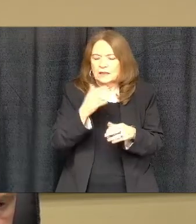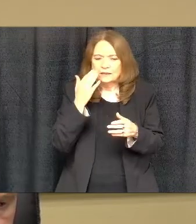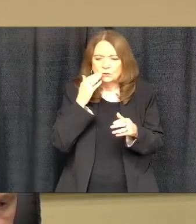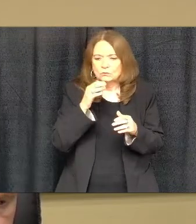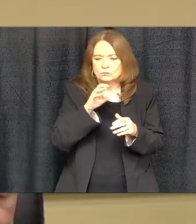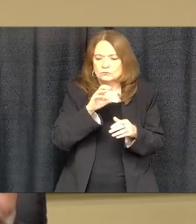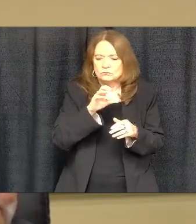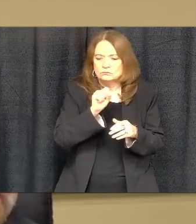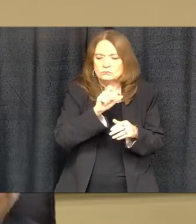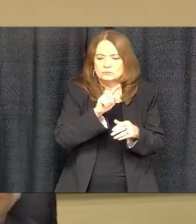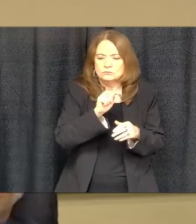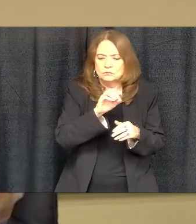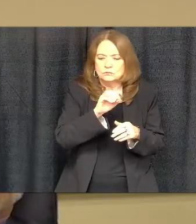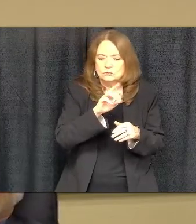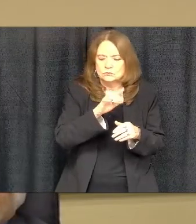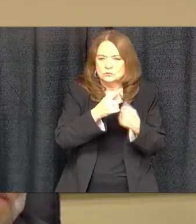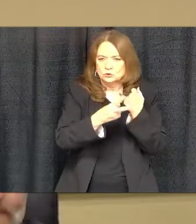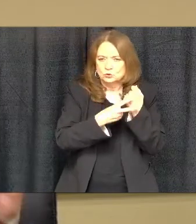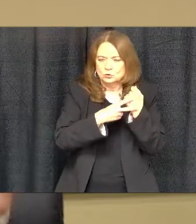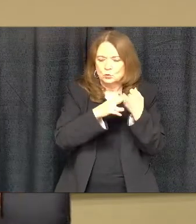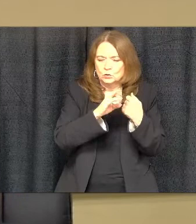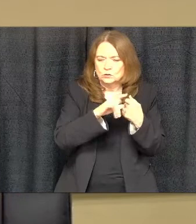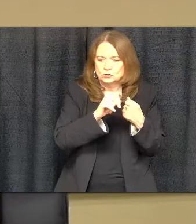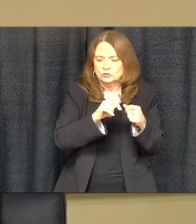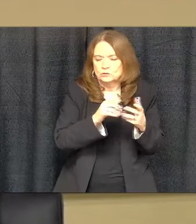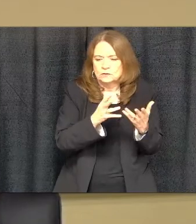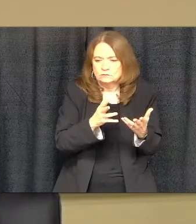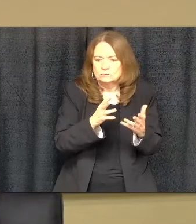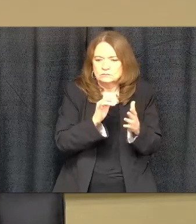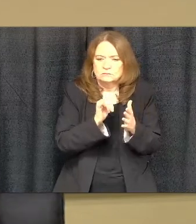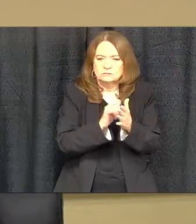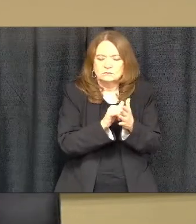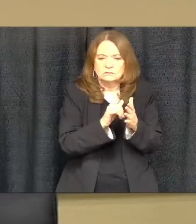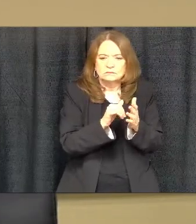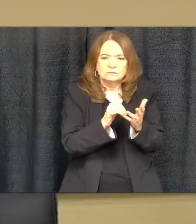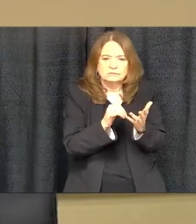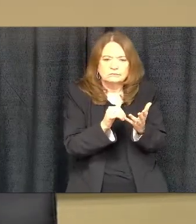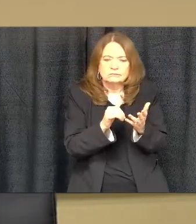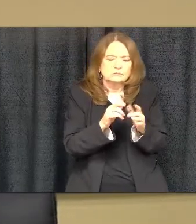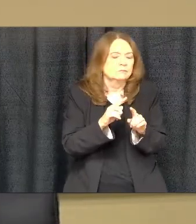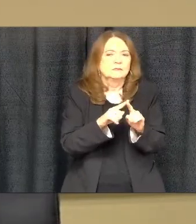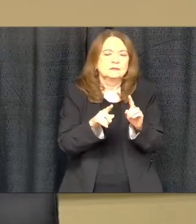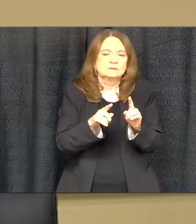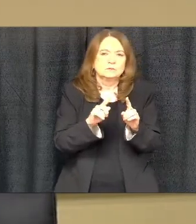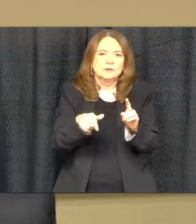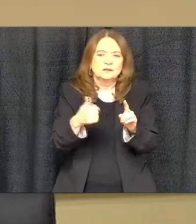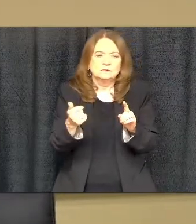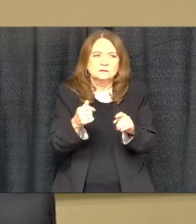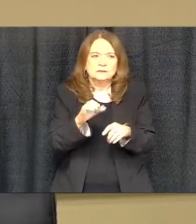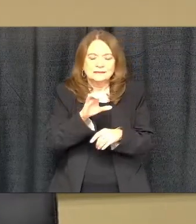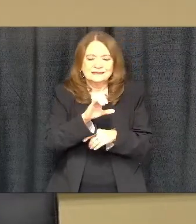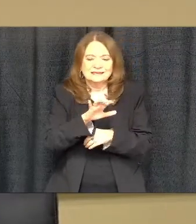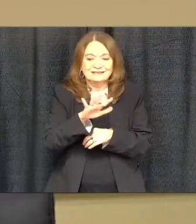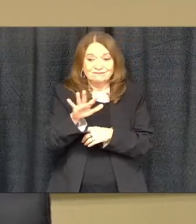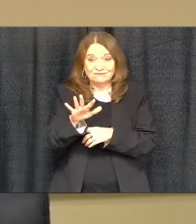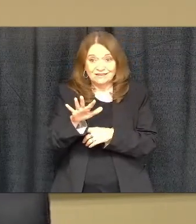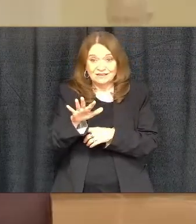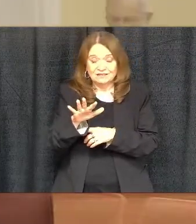the most robust of the commercial zonings. C5 is our widest